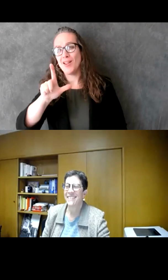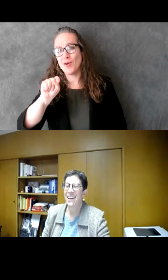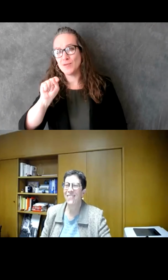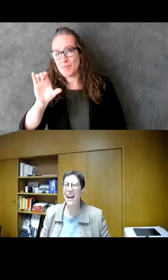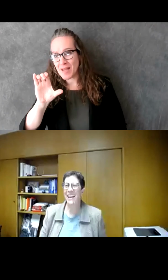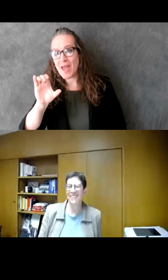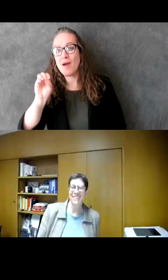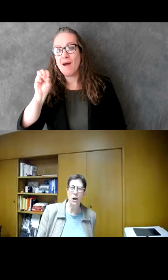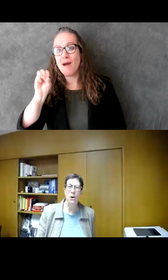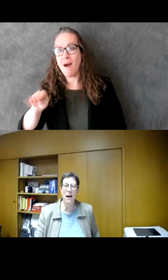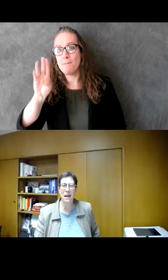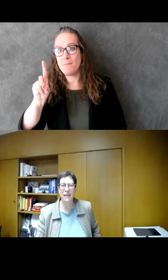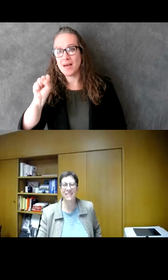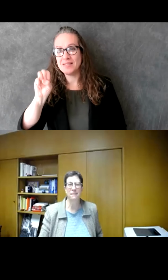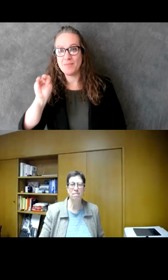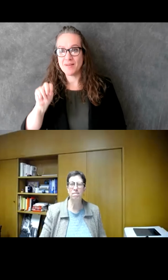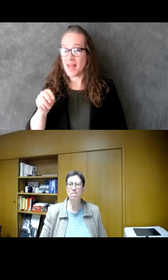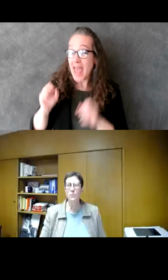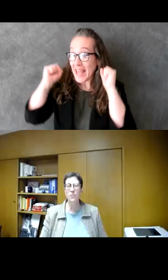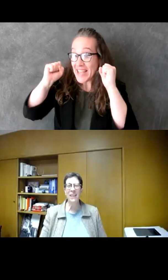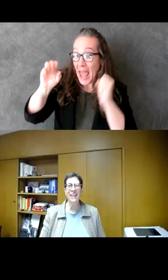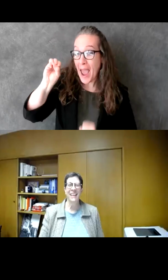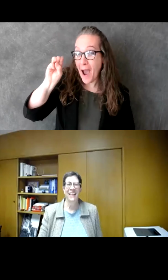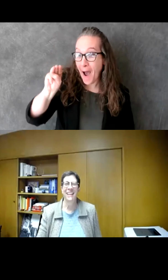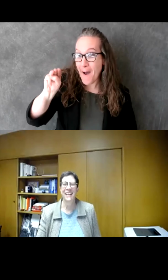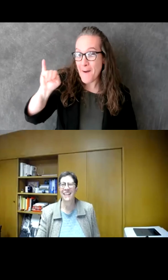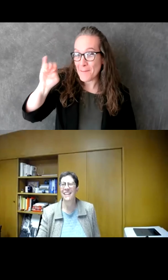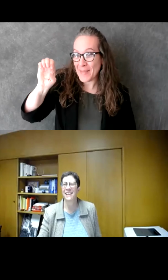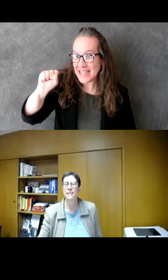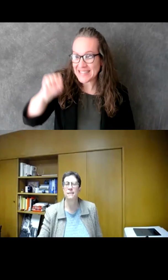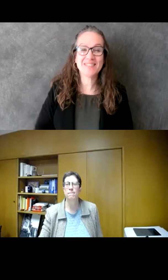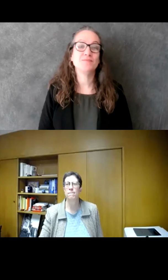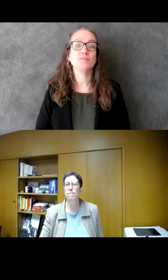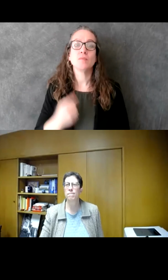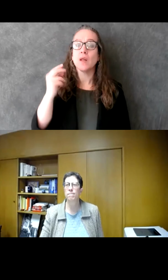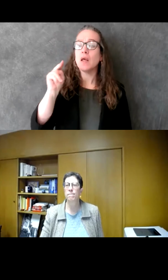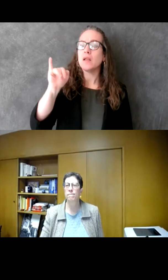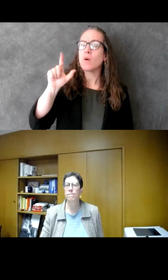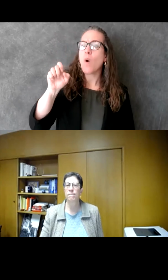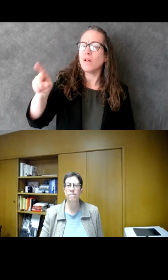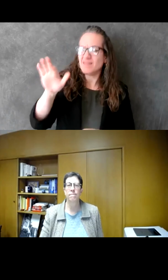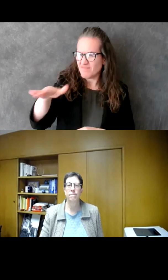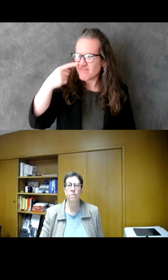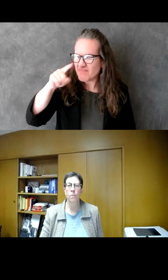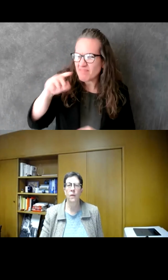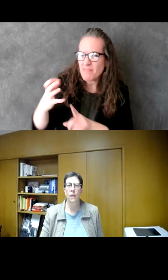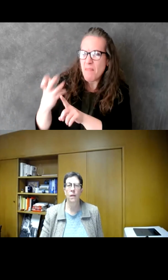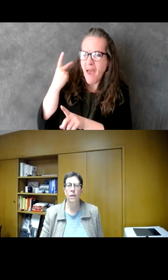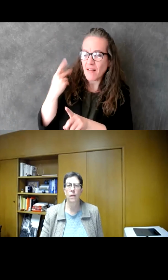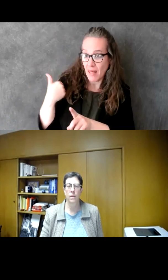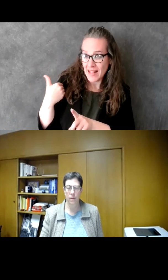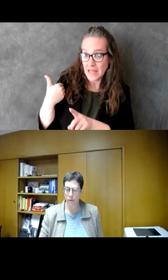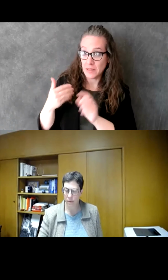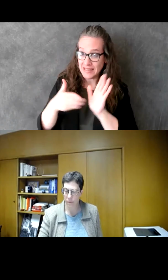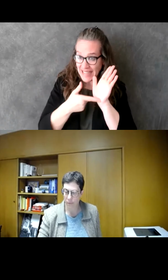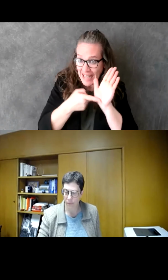you. All right, go Ombies. There is a question, a clarification on the last photo. Was that the